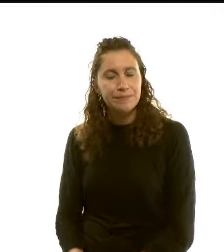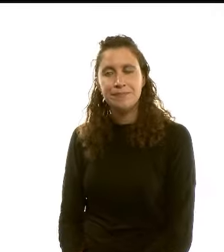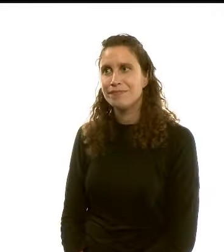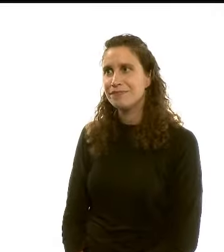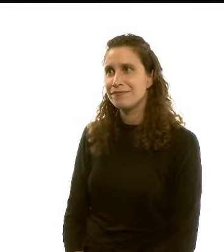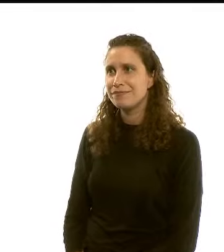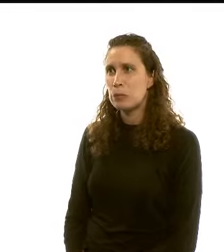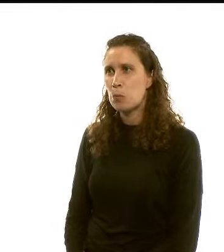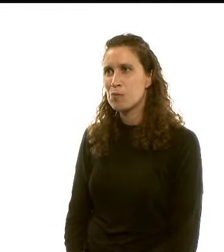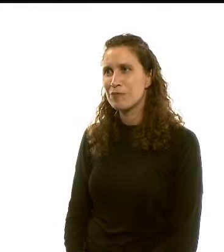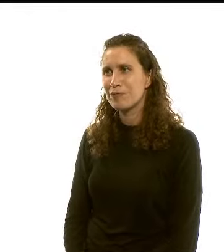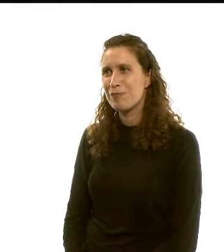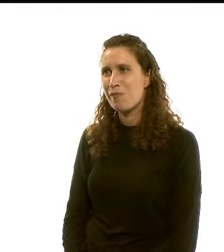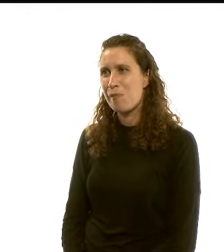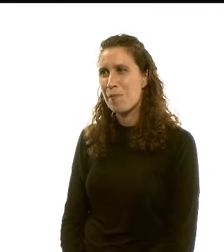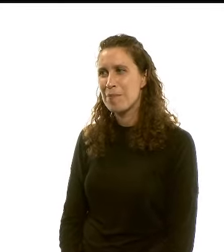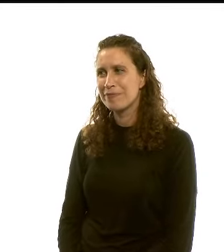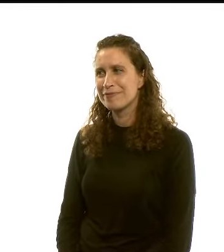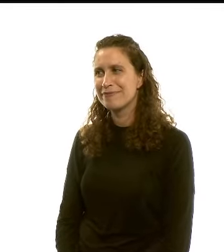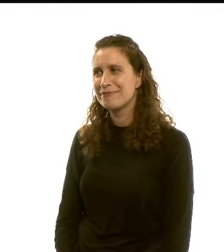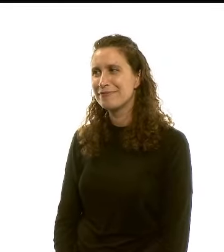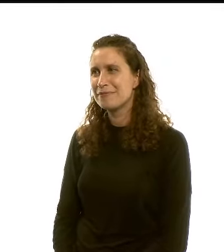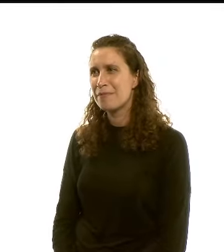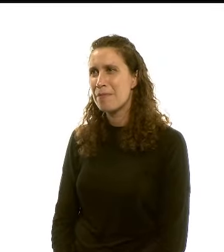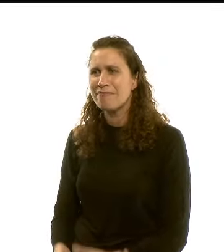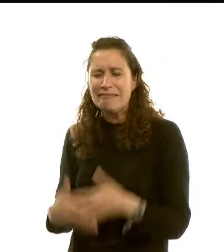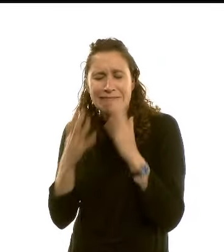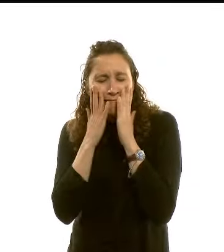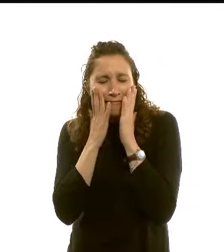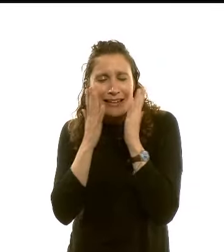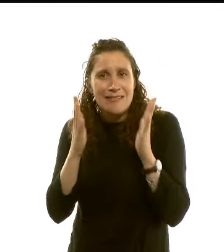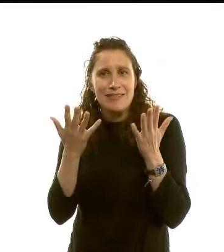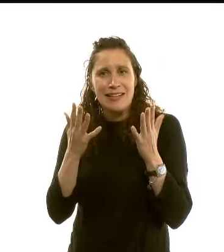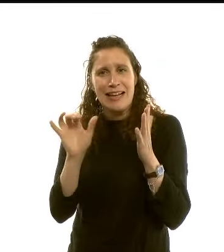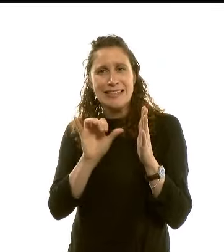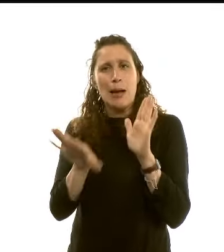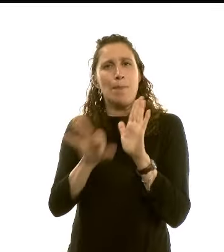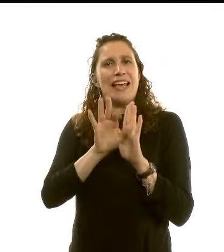on on. the spot, Josh. I know. It's like picking your favorite kid, and I've got one kid.